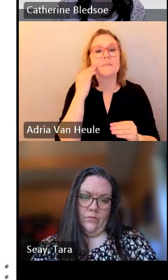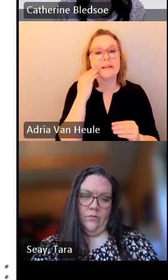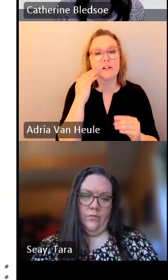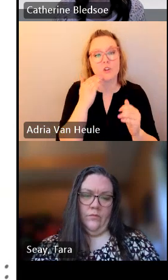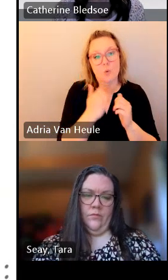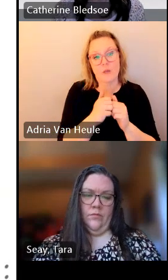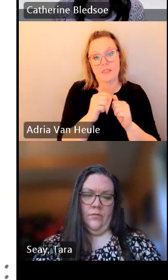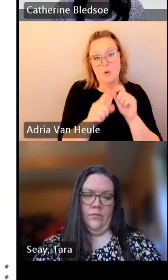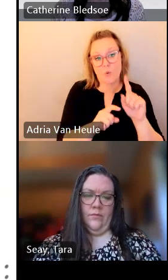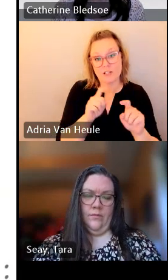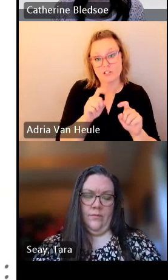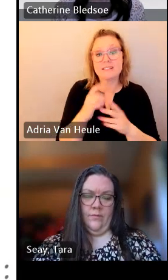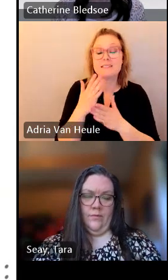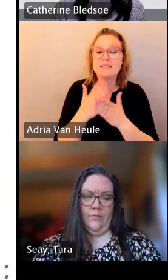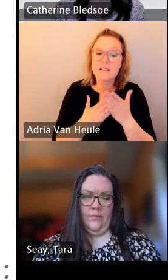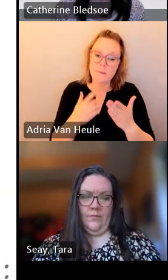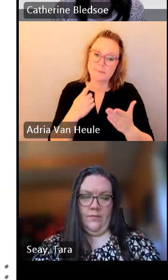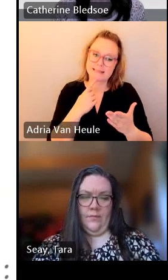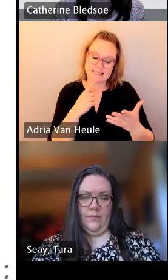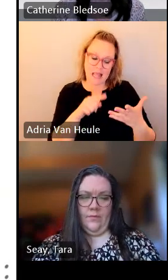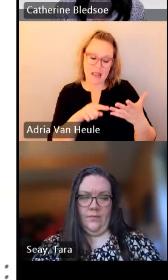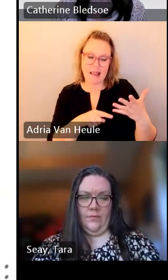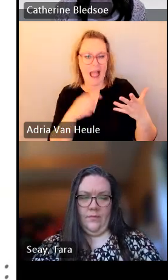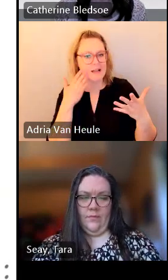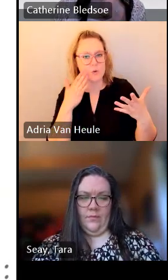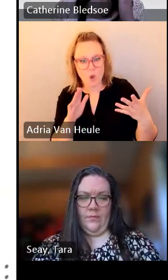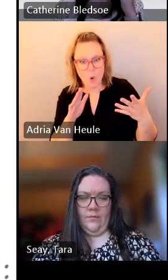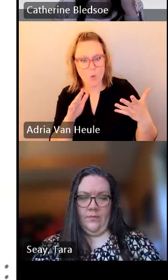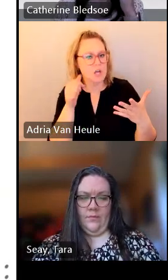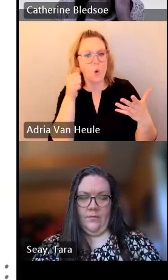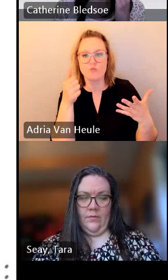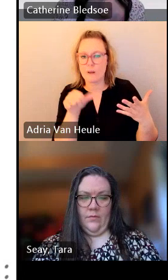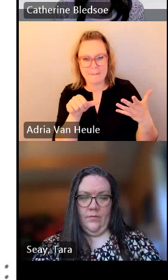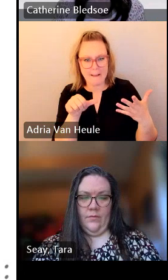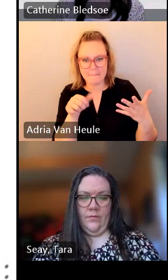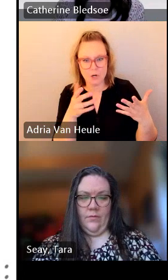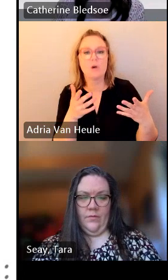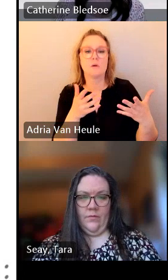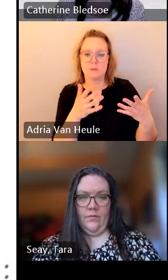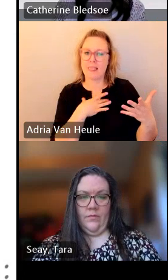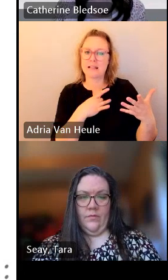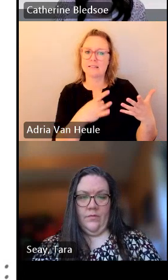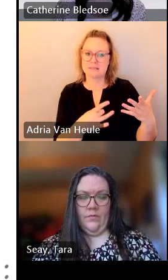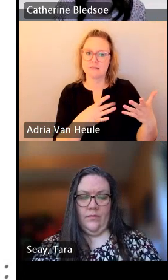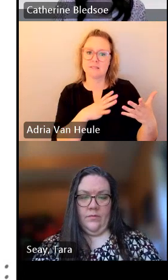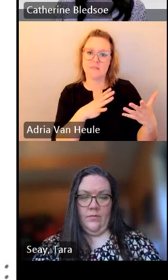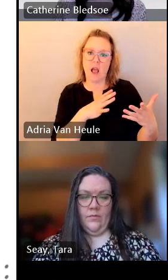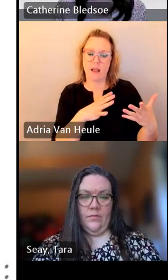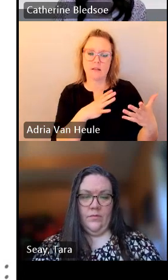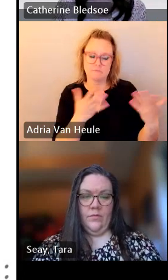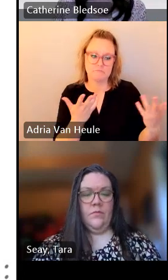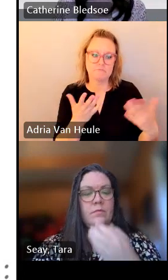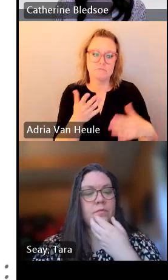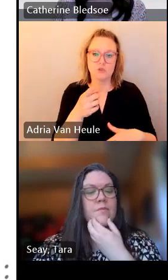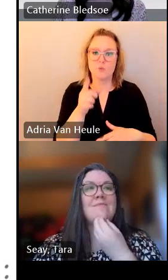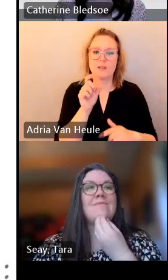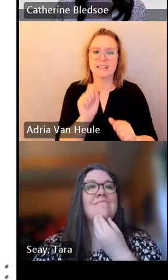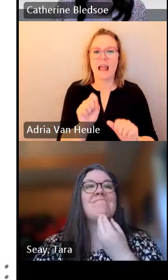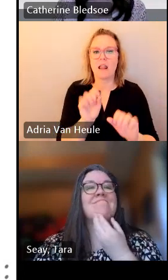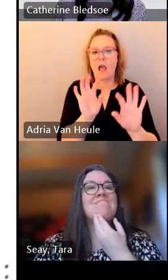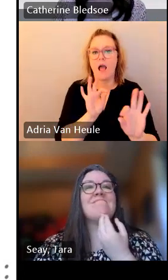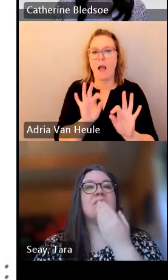there is an option of like, I don't know, or doesn't remember, and that's okay too. There are options there that's multiple choice, so you're gonna give all